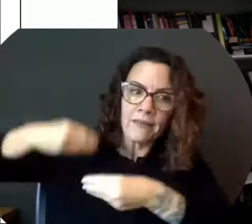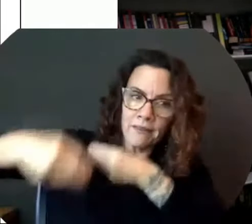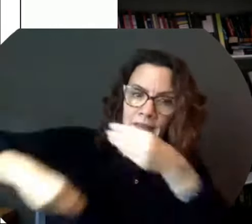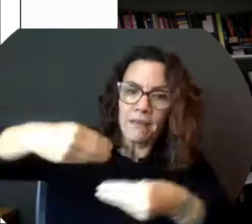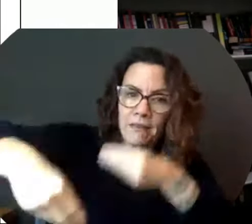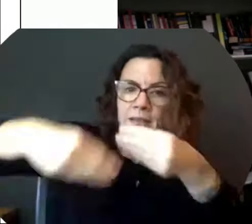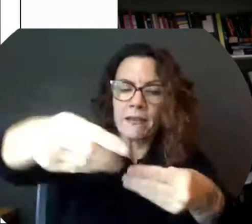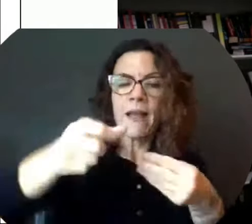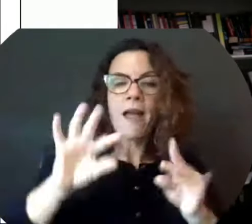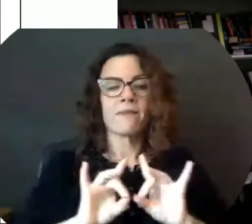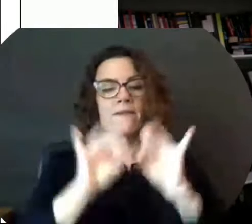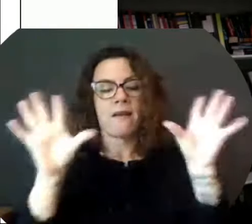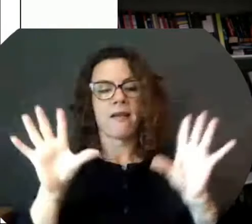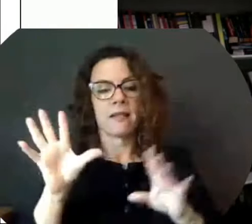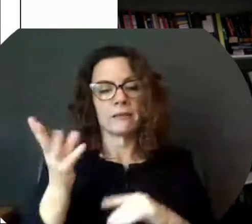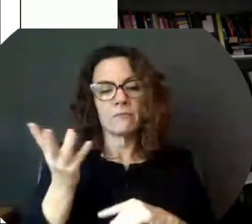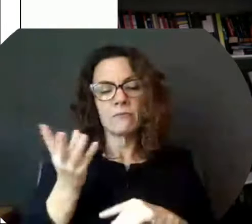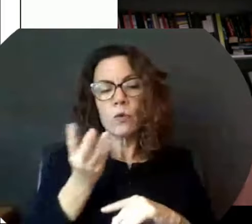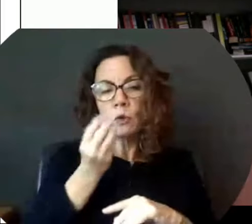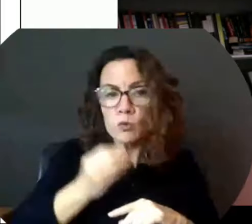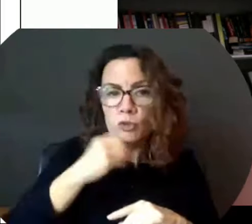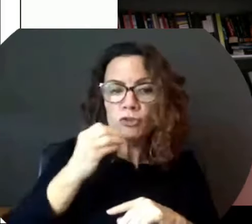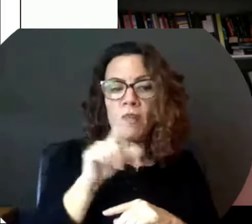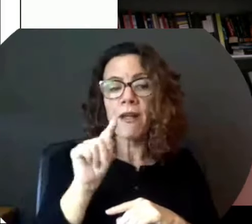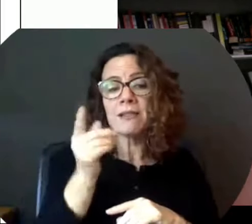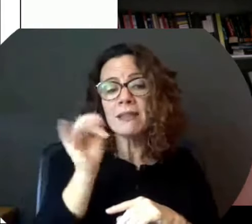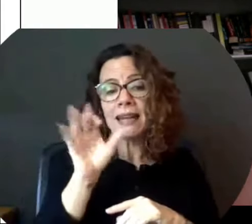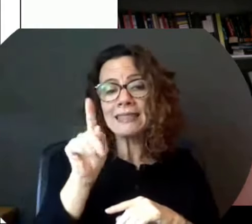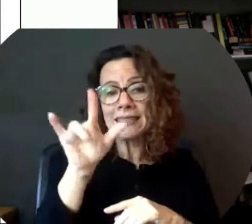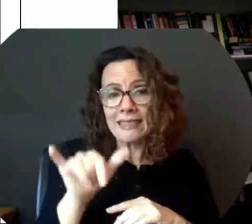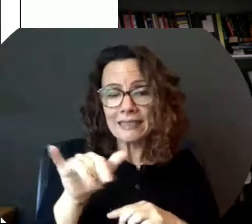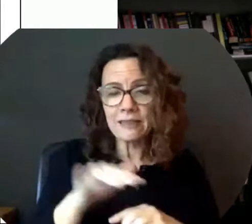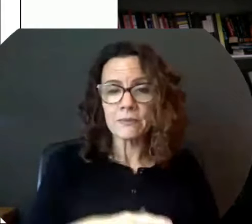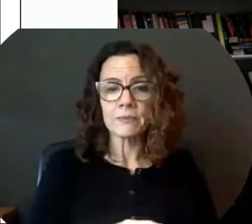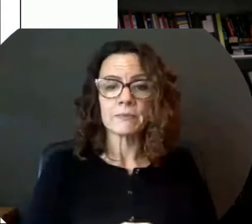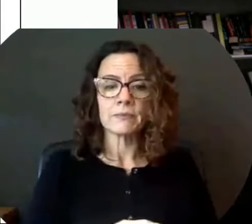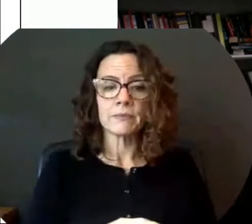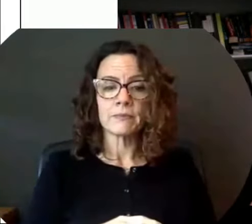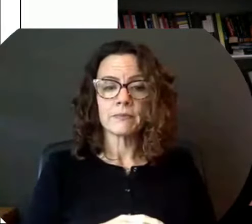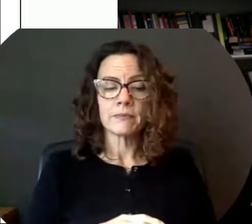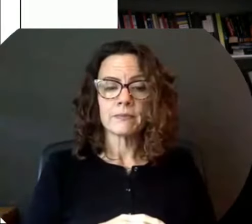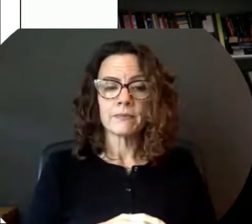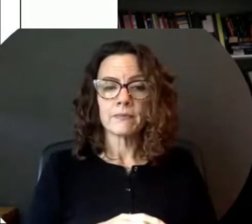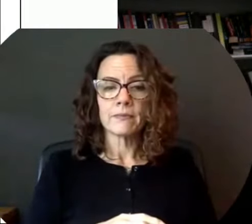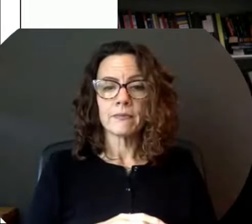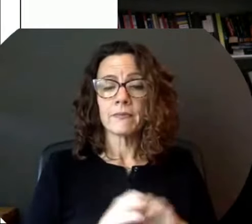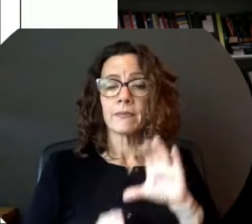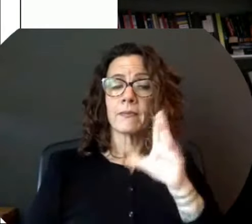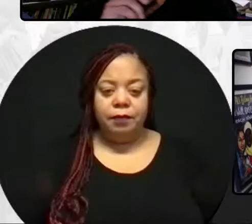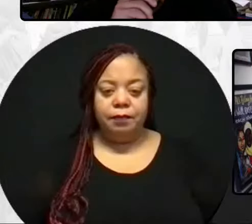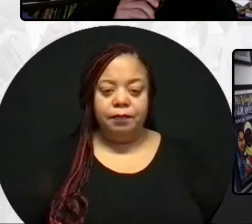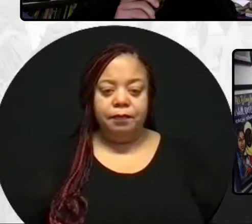Great. BP, before you speak, we're going to do a quick pause to switch interpreters.